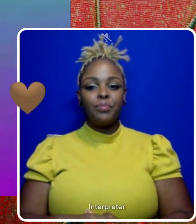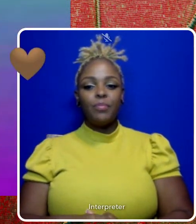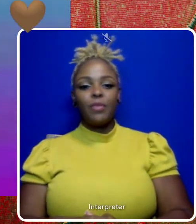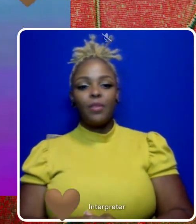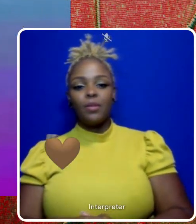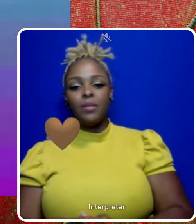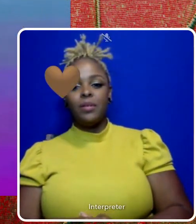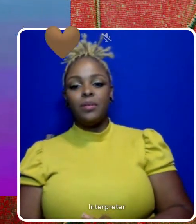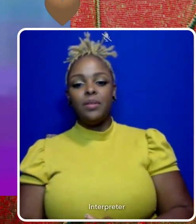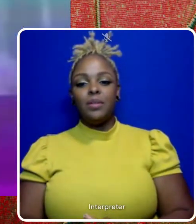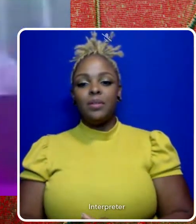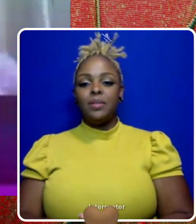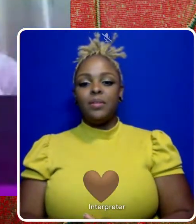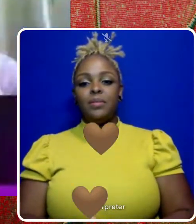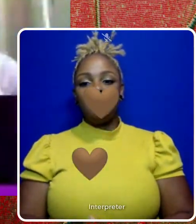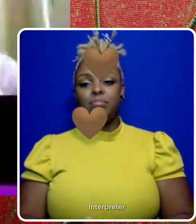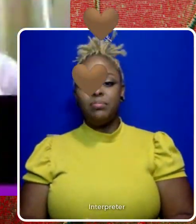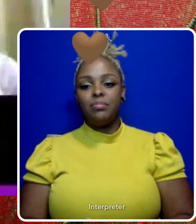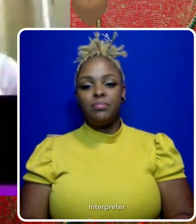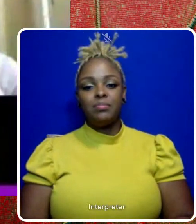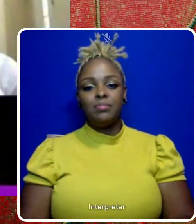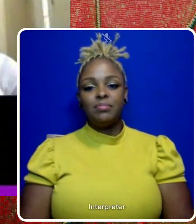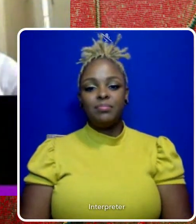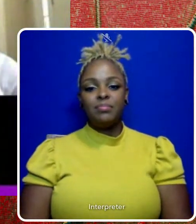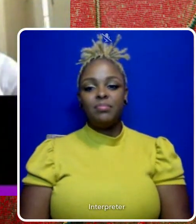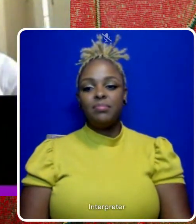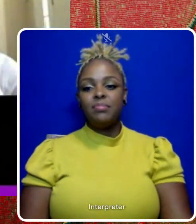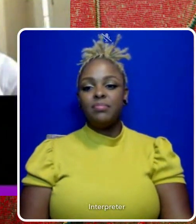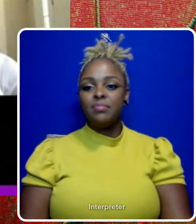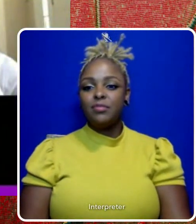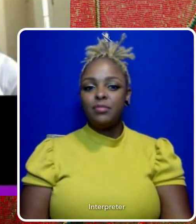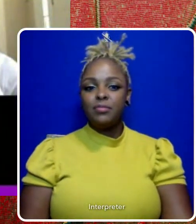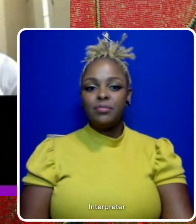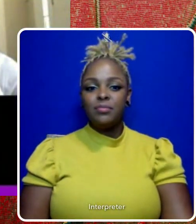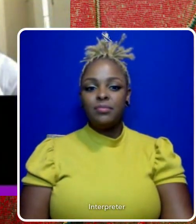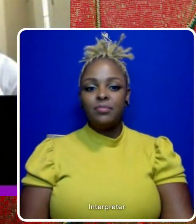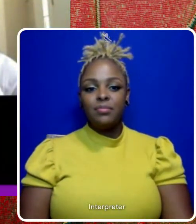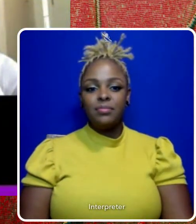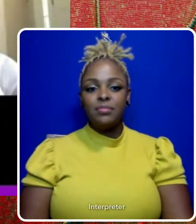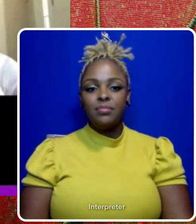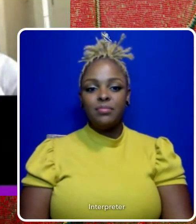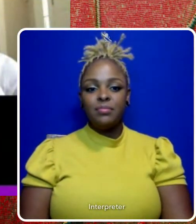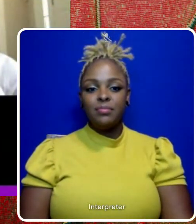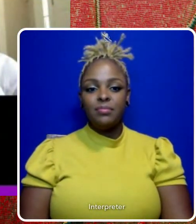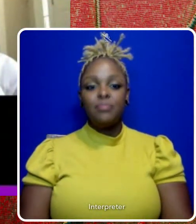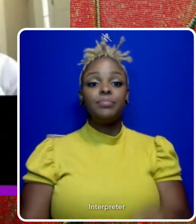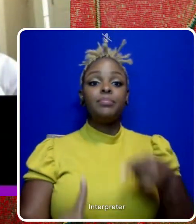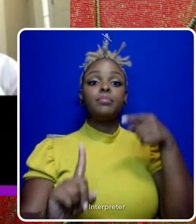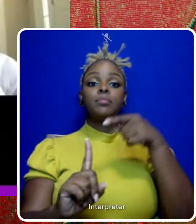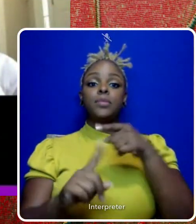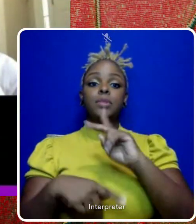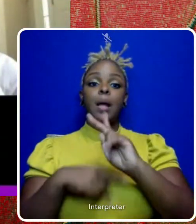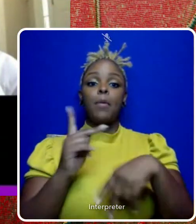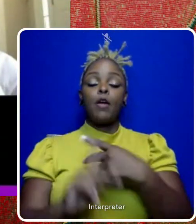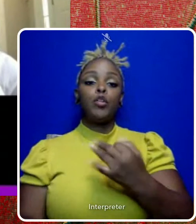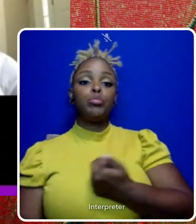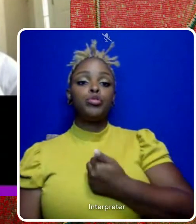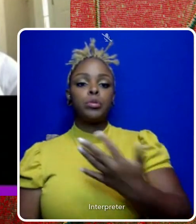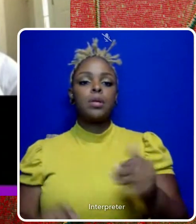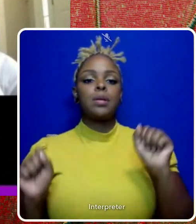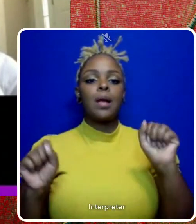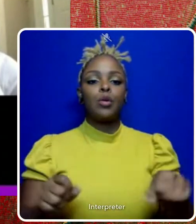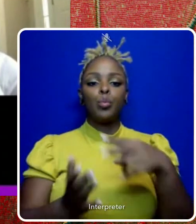pen in it, got my land and my permit with it. Contrapuntal is a form of poetry that can be read three ways. My